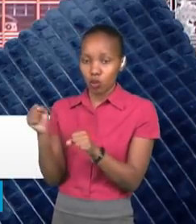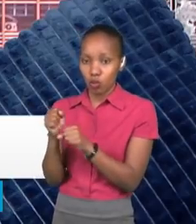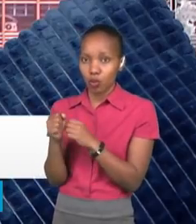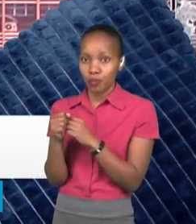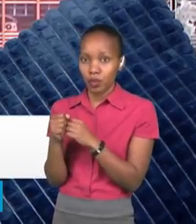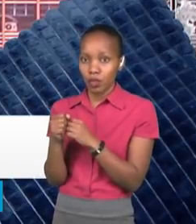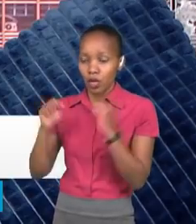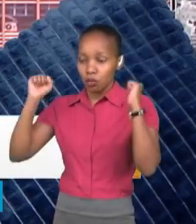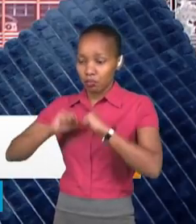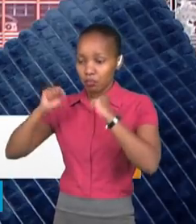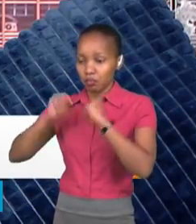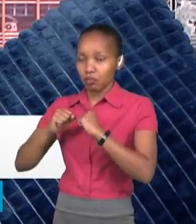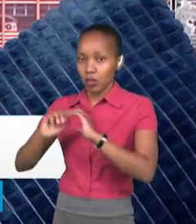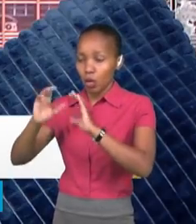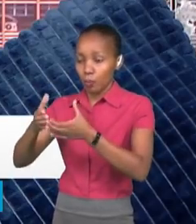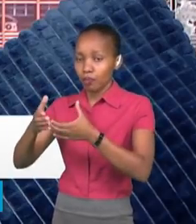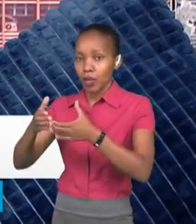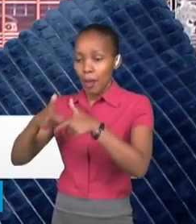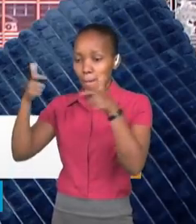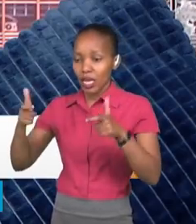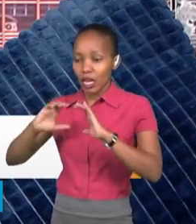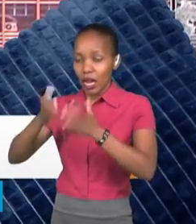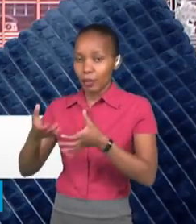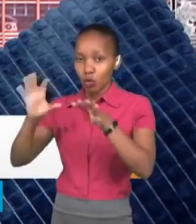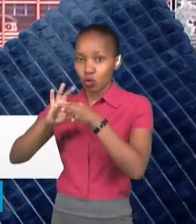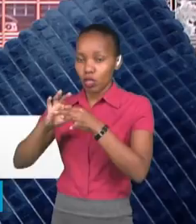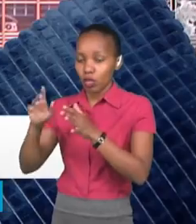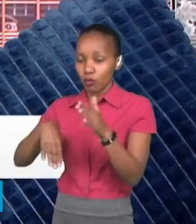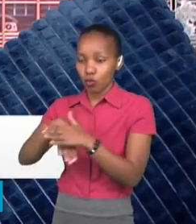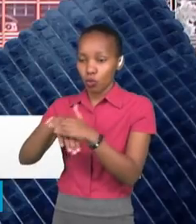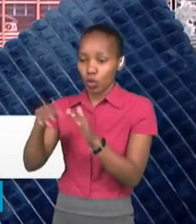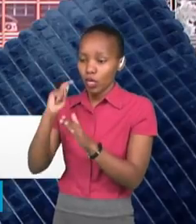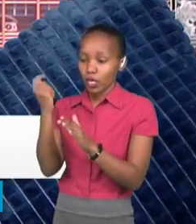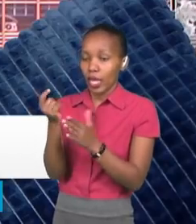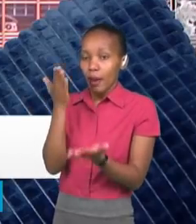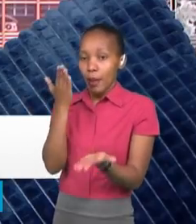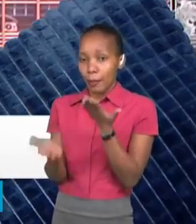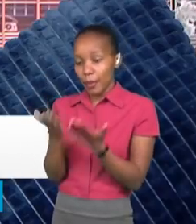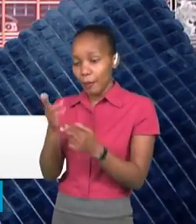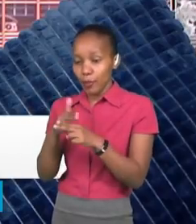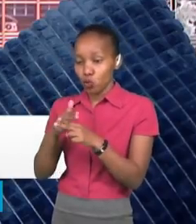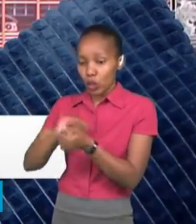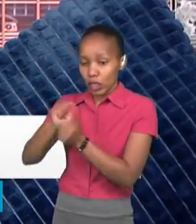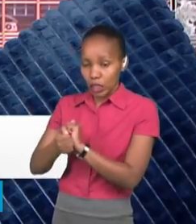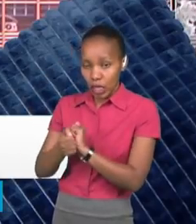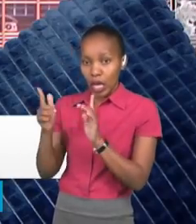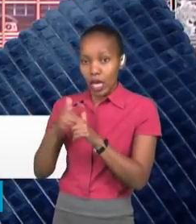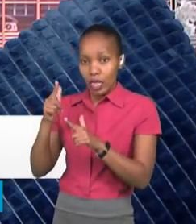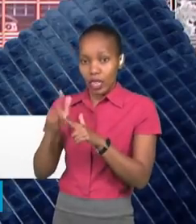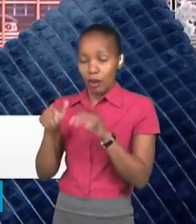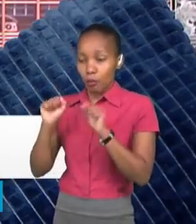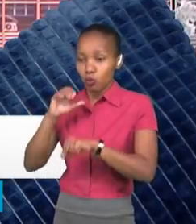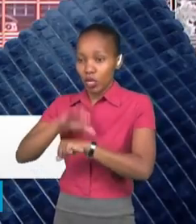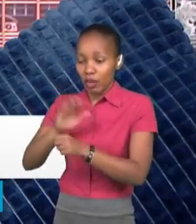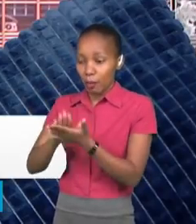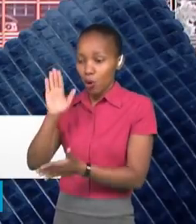football. Perhaps with time the dynamics will change and we'll be able to actually attract more of the